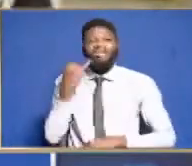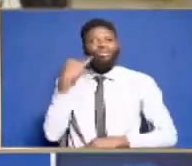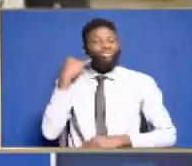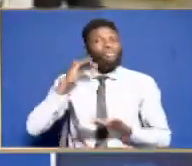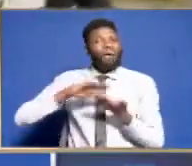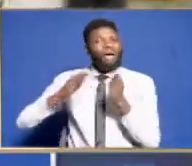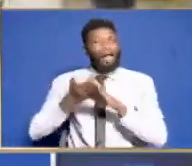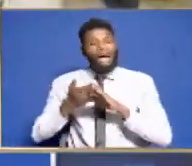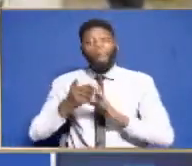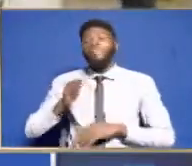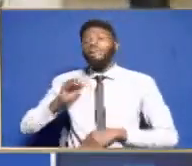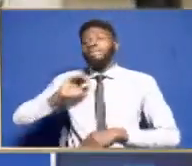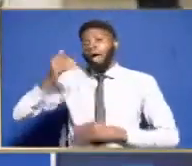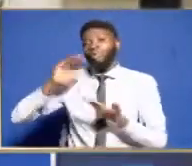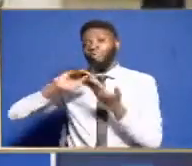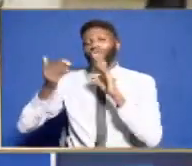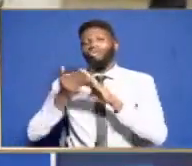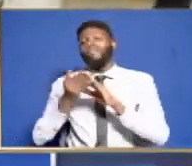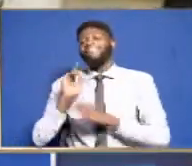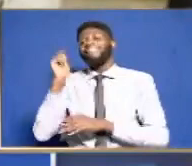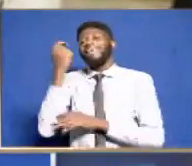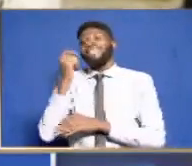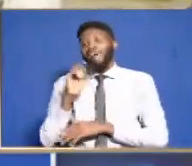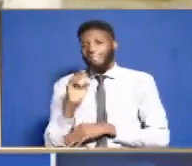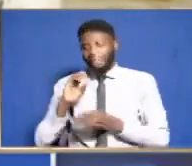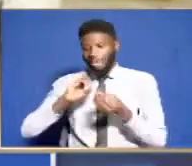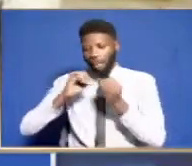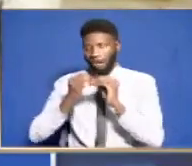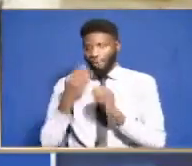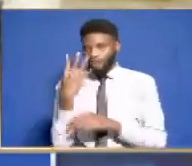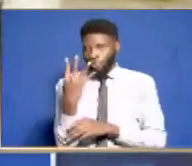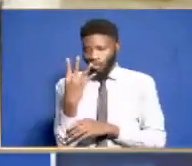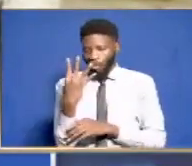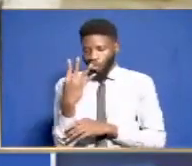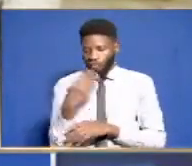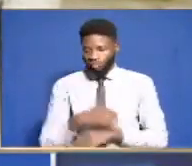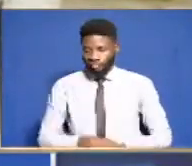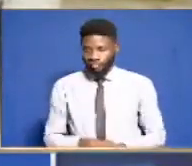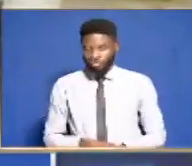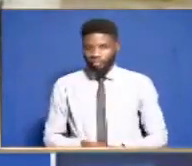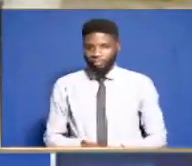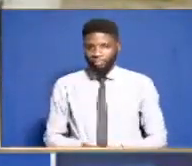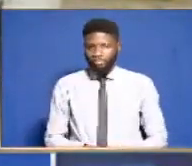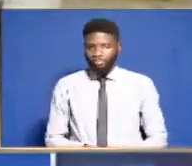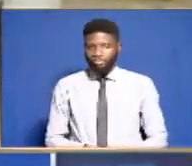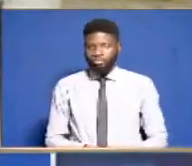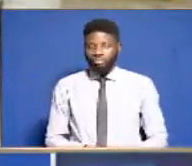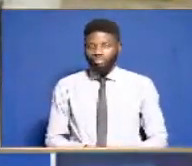Republic of Kenya. Reporting for Channel One Weekend in Nakuru Town, I am Daniel Wahome.